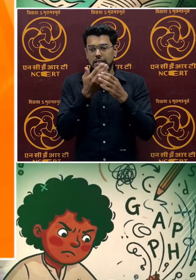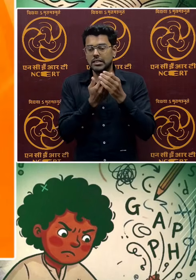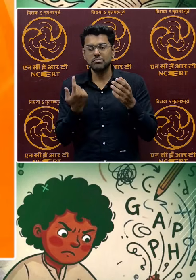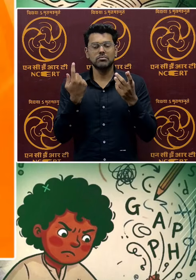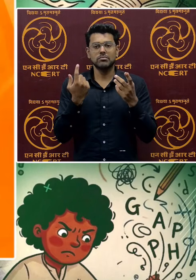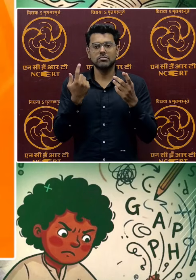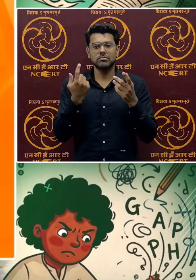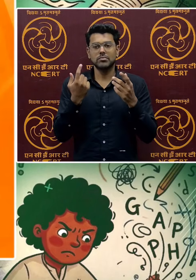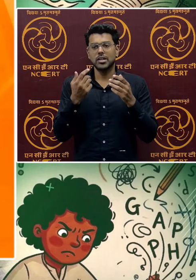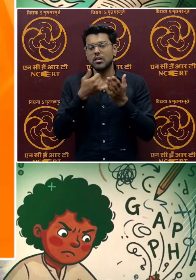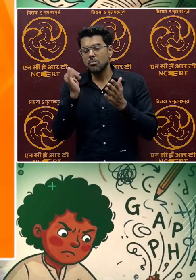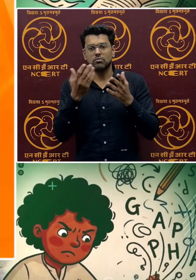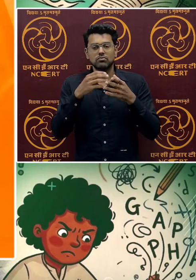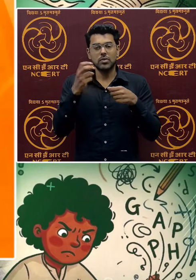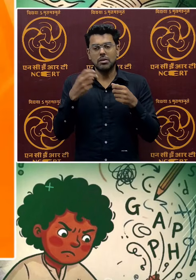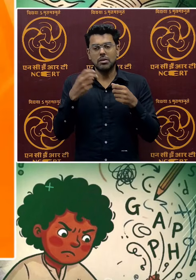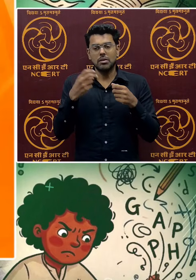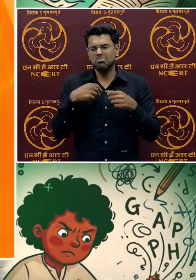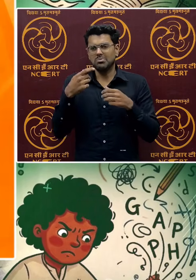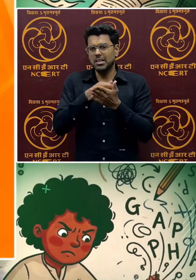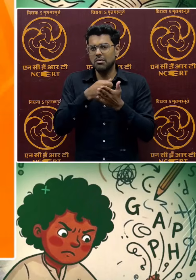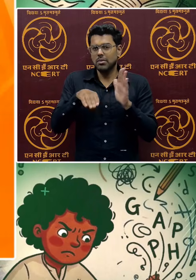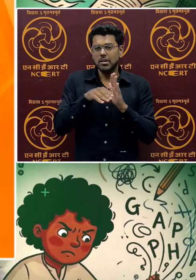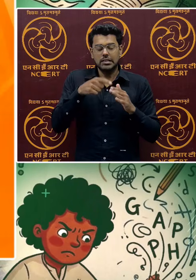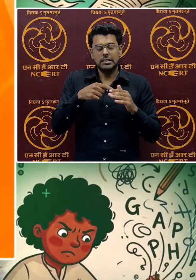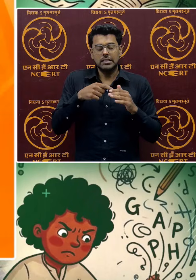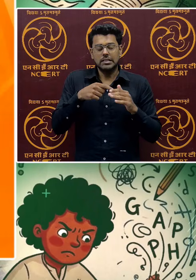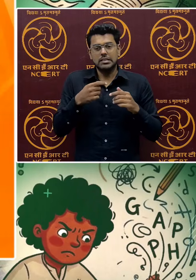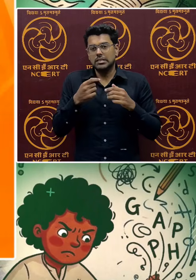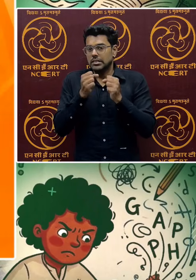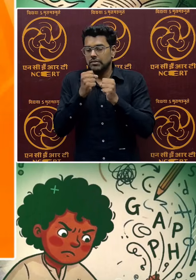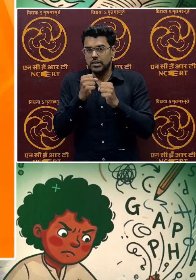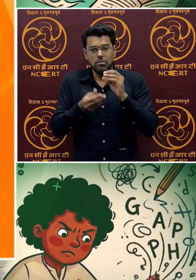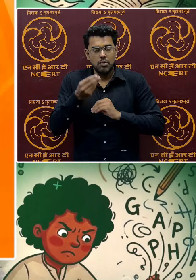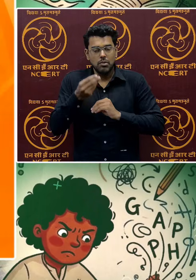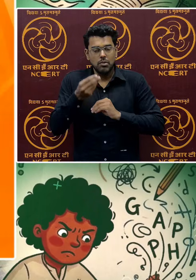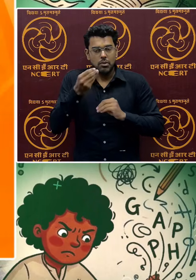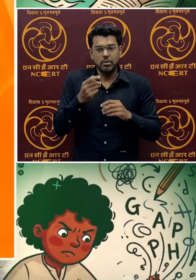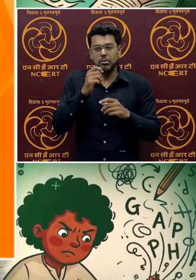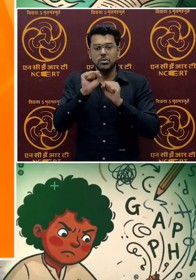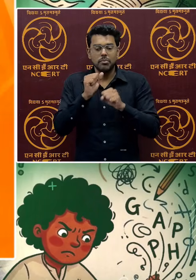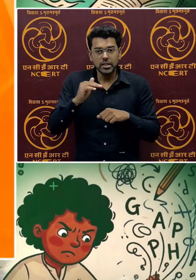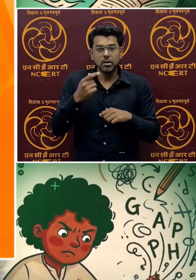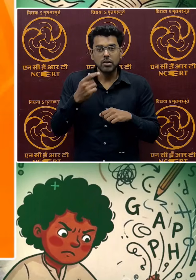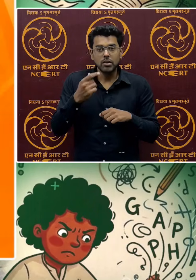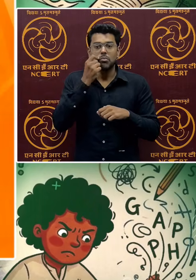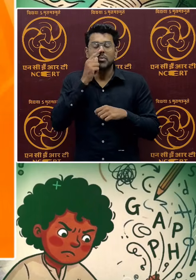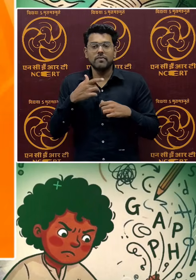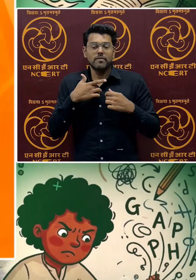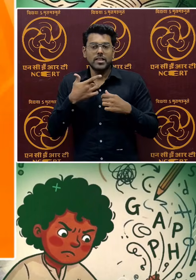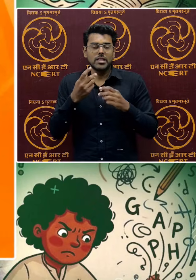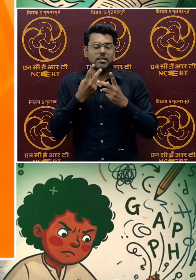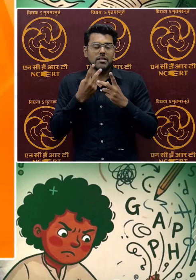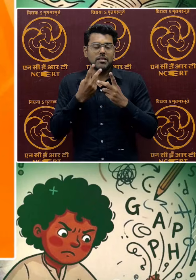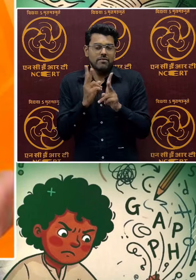segregating at a minor level, I think, causes more pain in the child and the parent. Because the parent brings the child to a